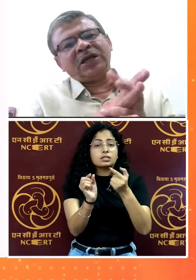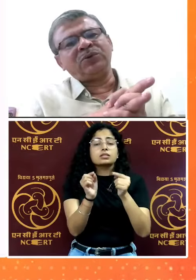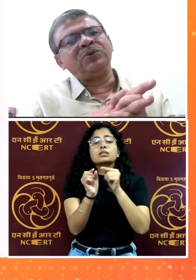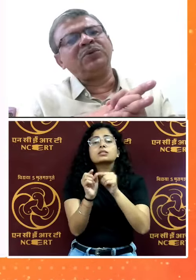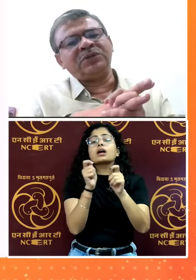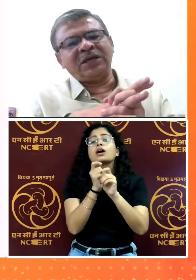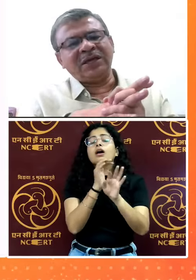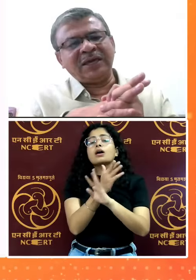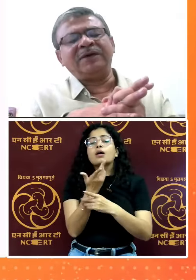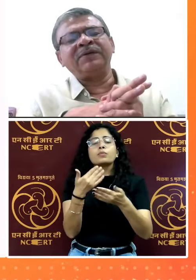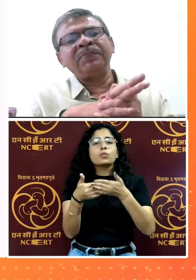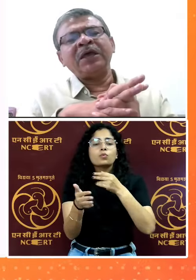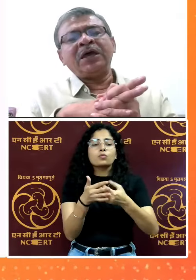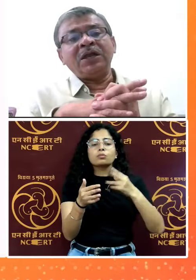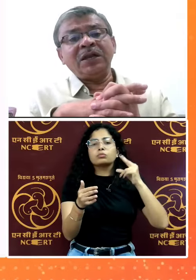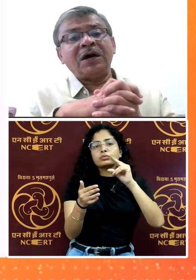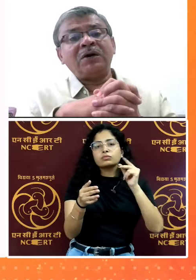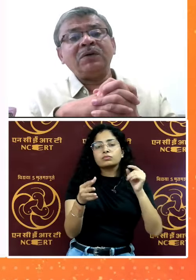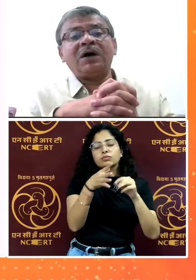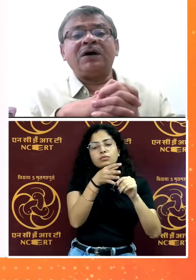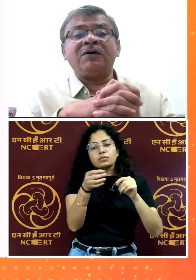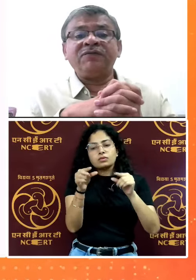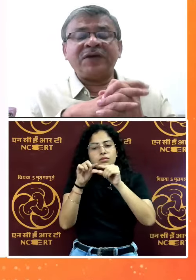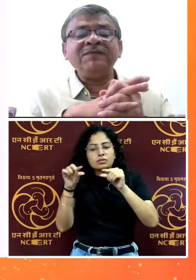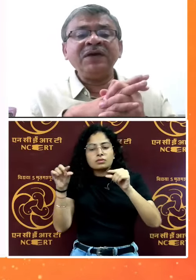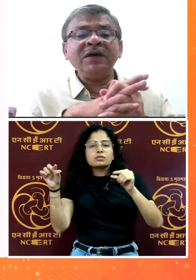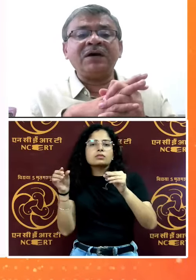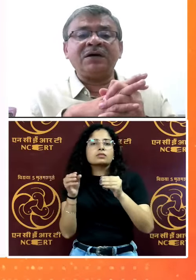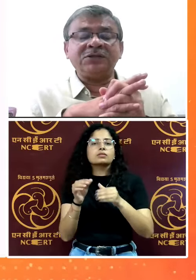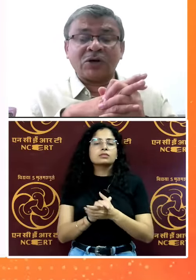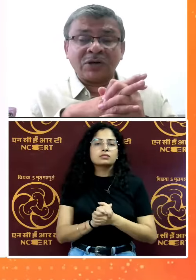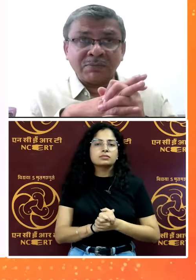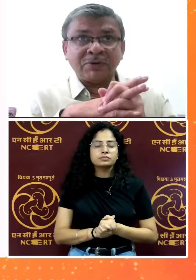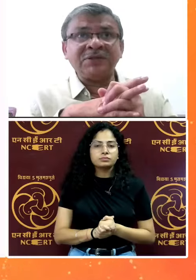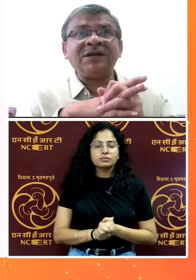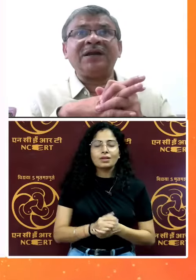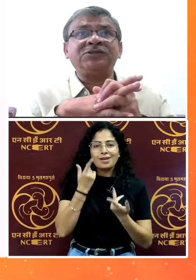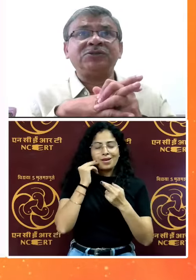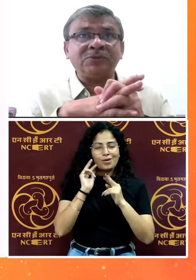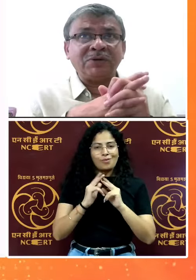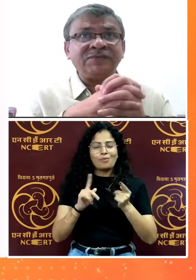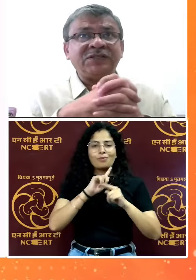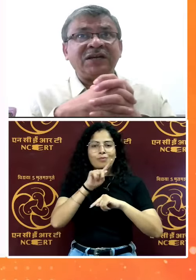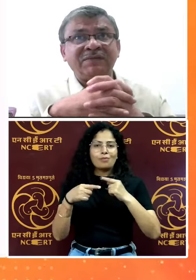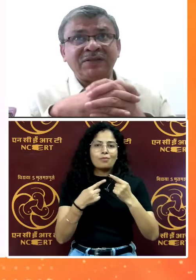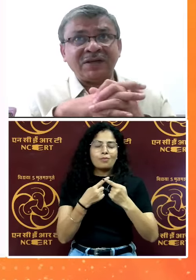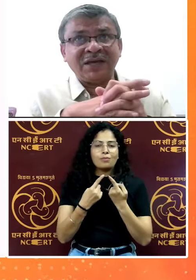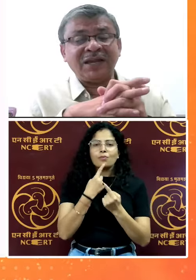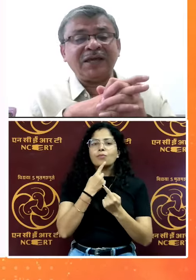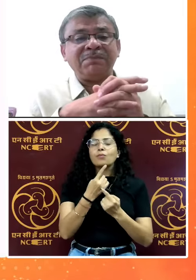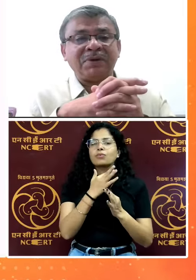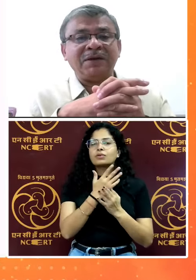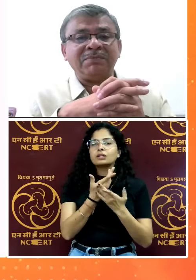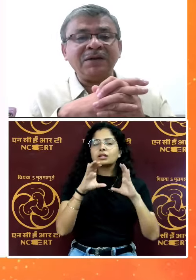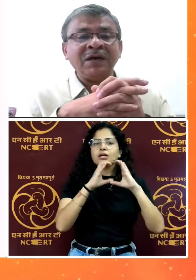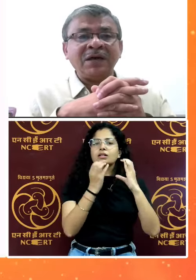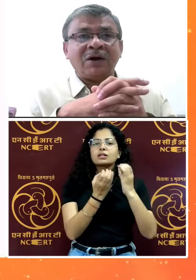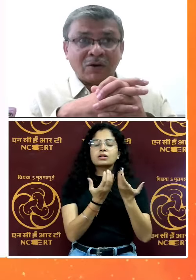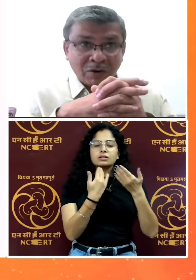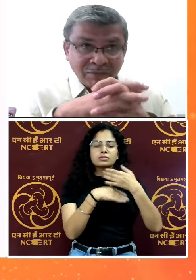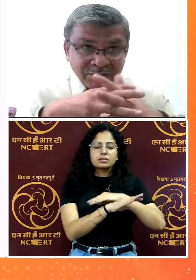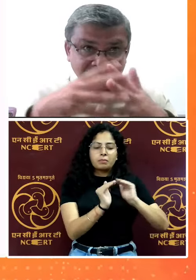sound into the ears. Now, when we talk about the classroom of children with hearing